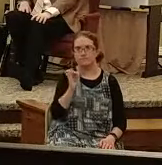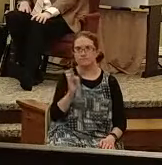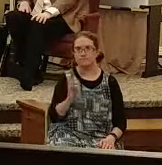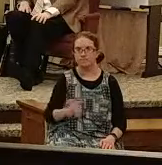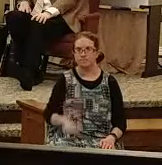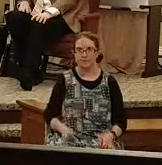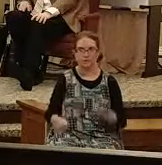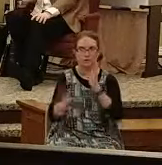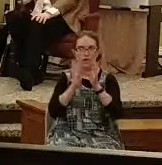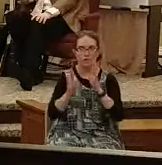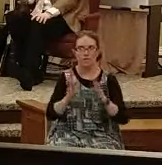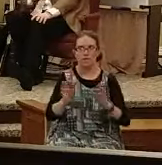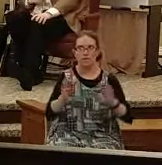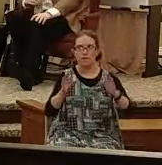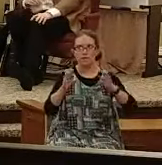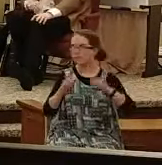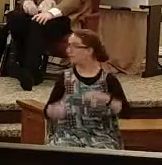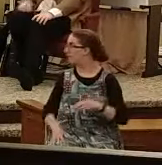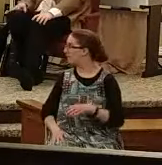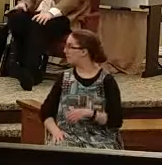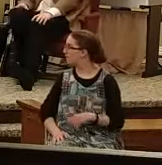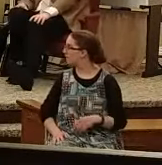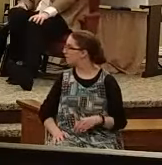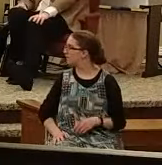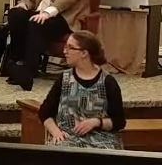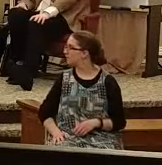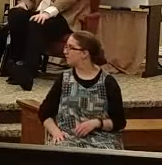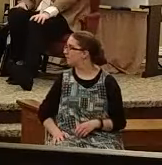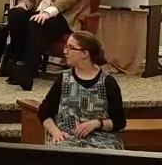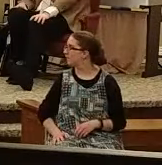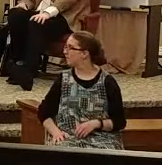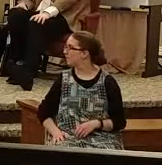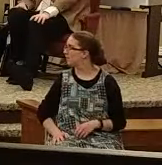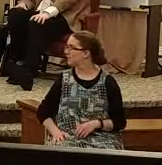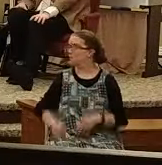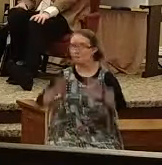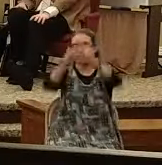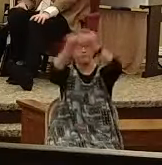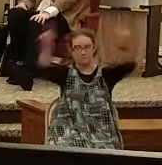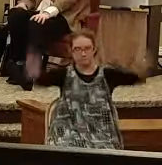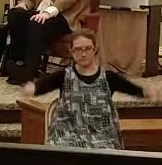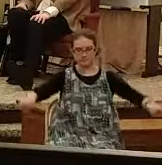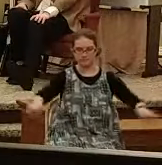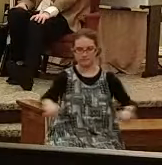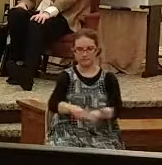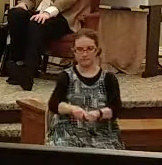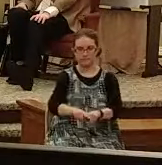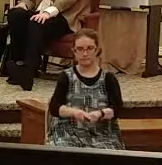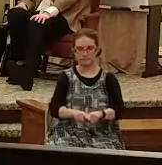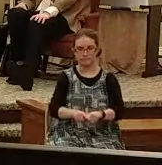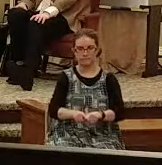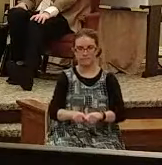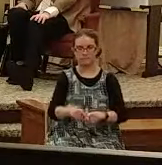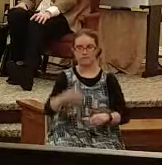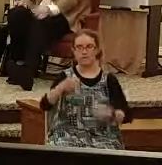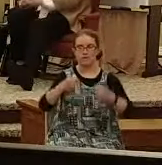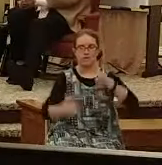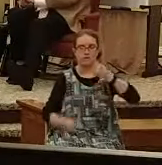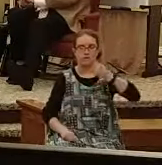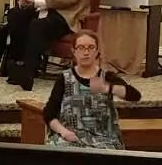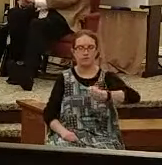This is talking about a four-cornered shield. It just came up and it was just basically a big square. And they would carry it on one arm.